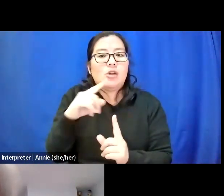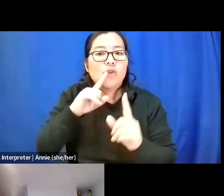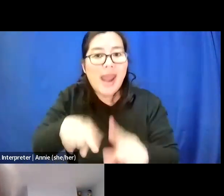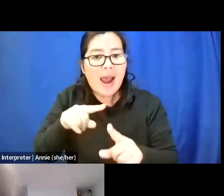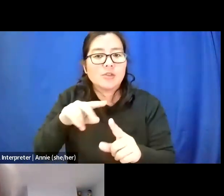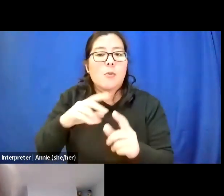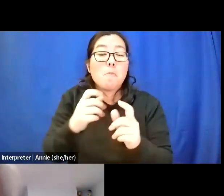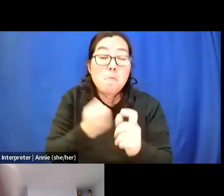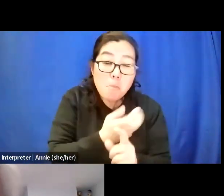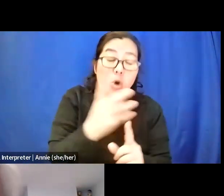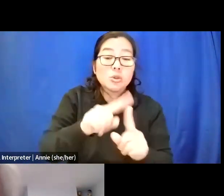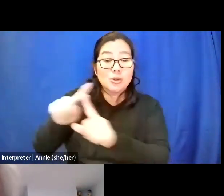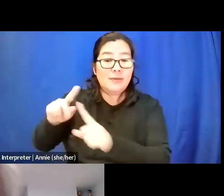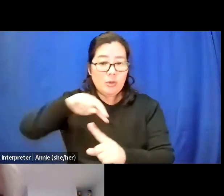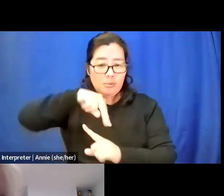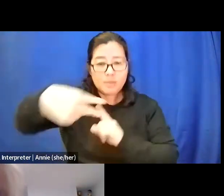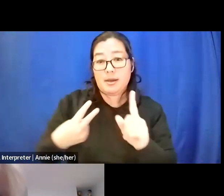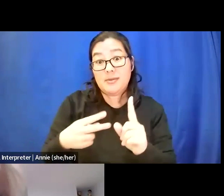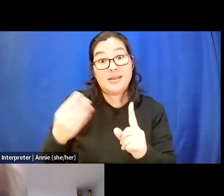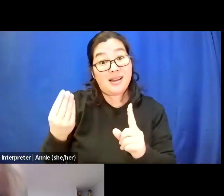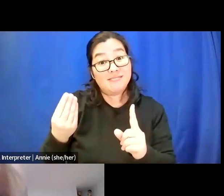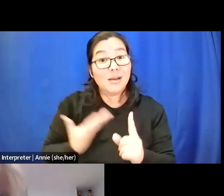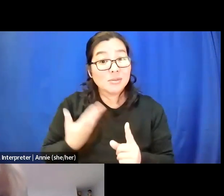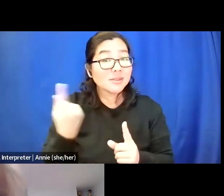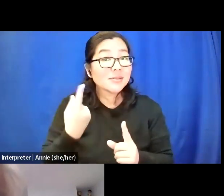that tells me something.